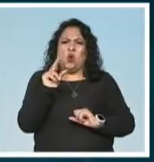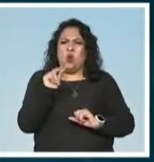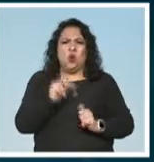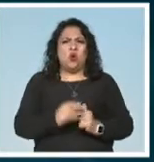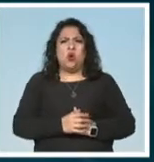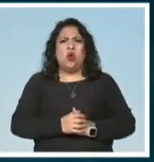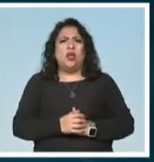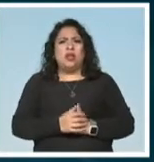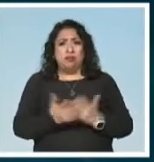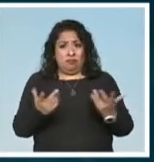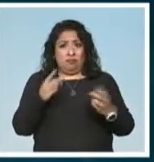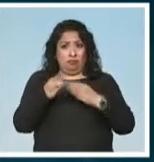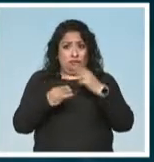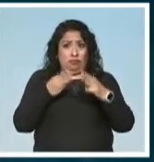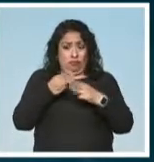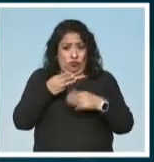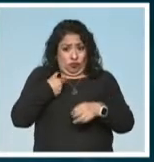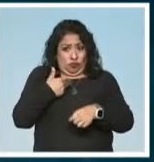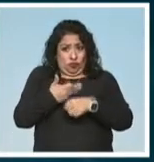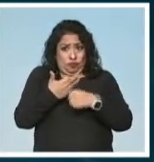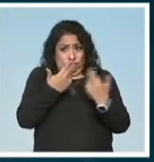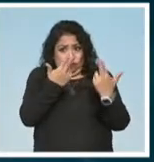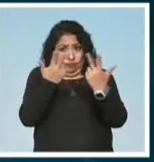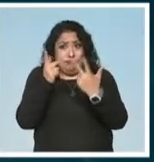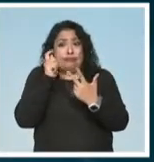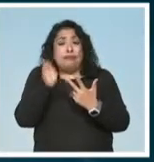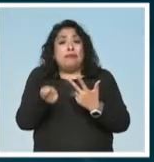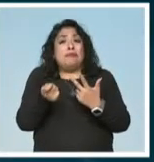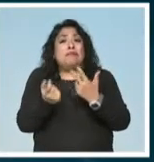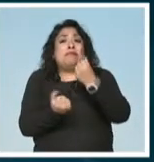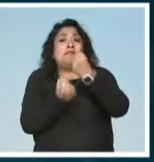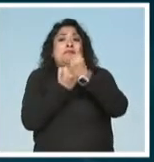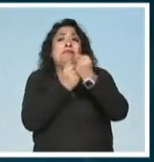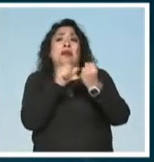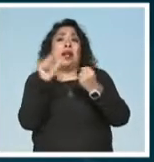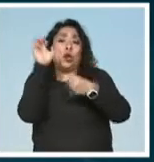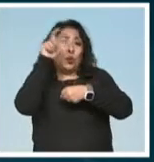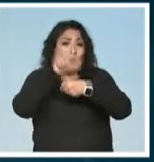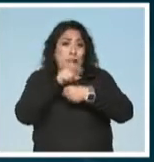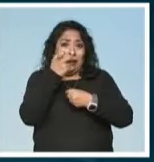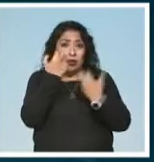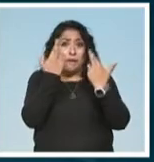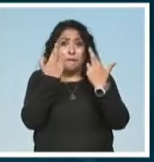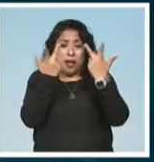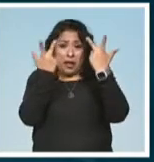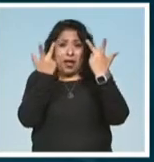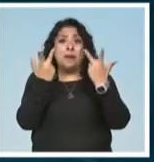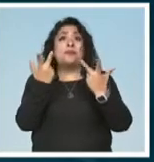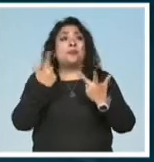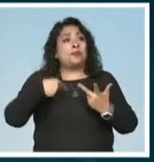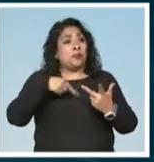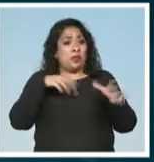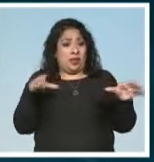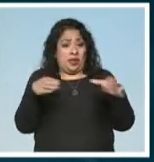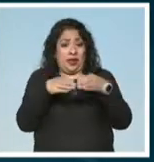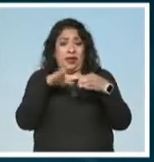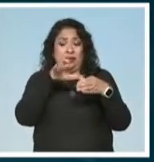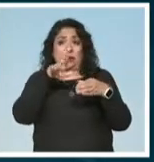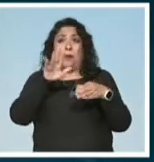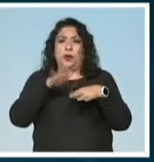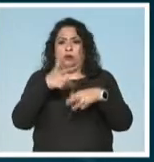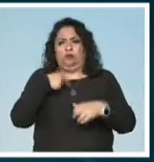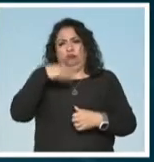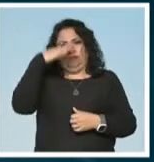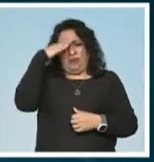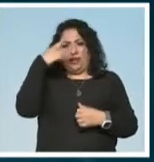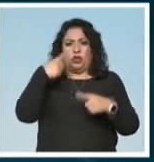world. We are destroying the fundament for culture, for our civilization. And that's why I think